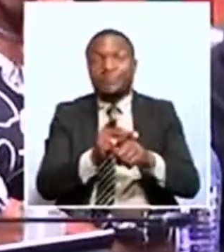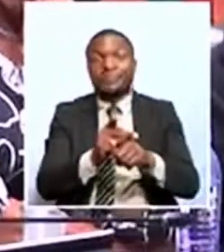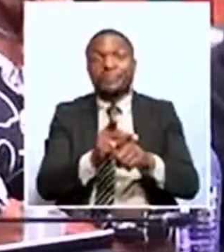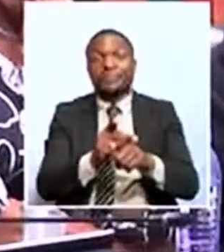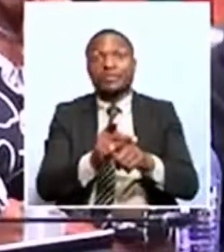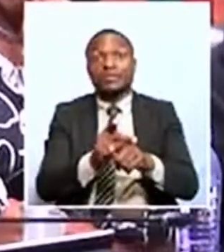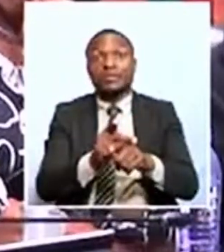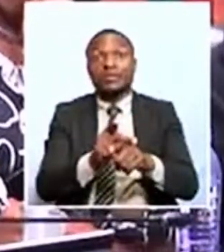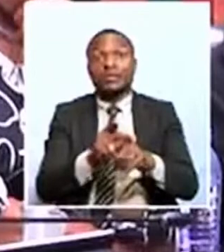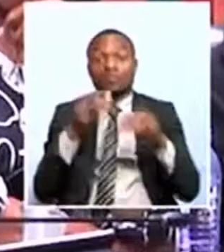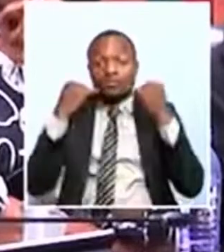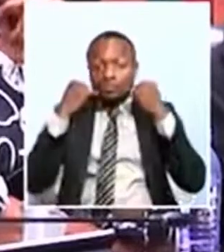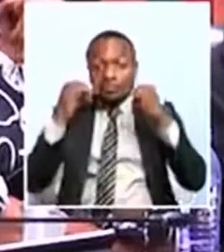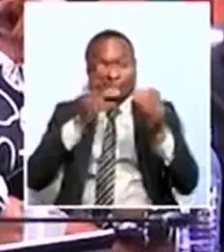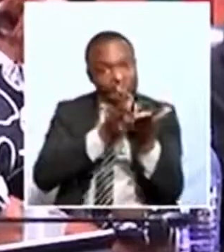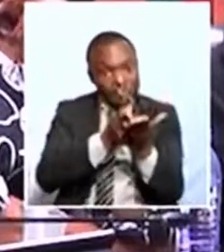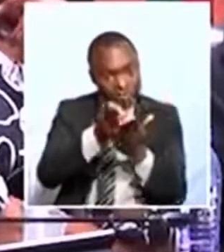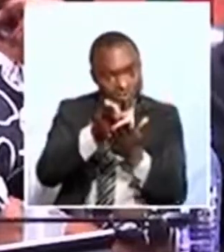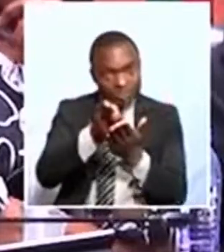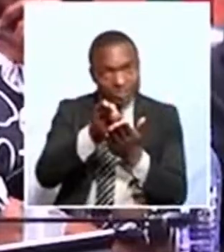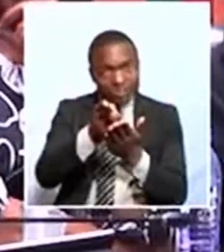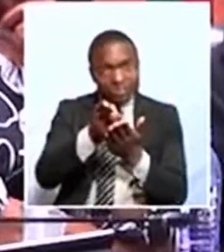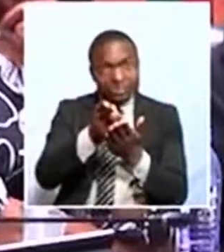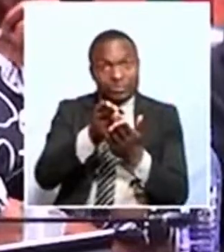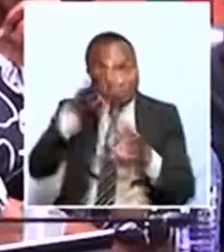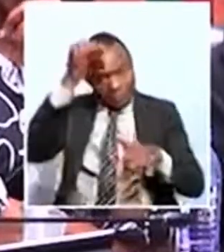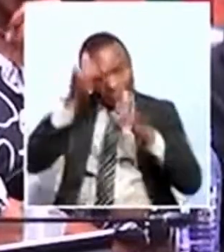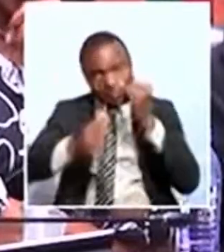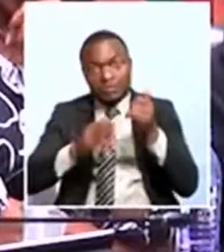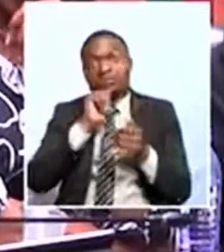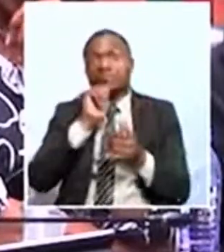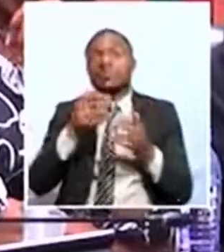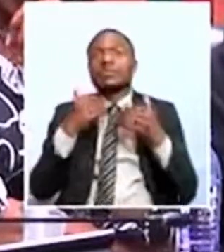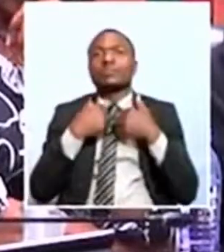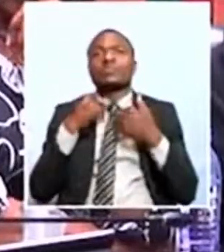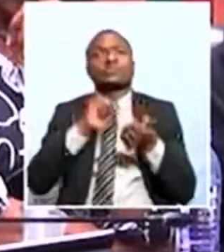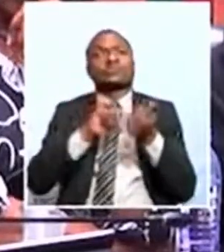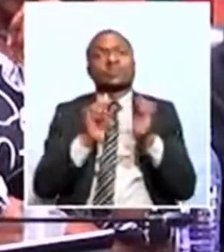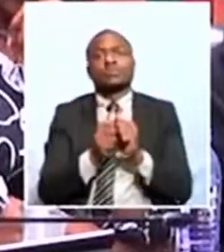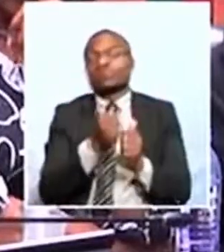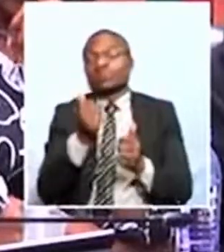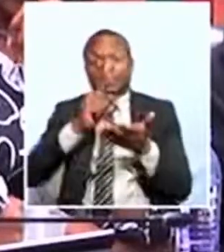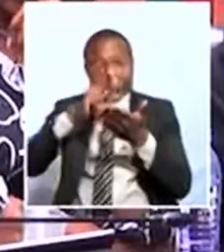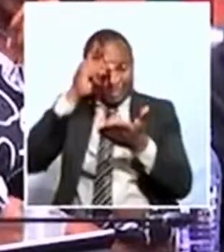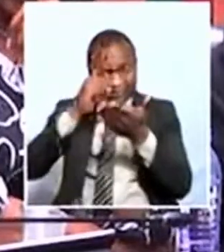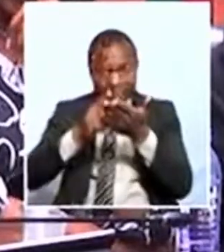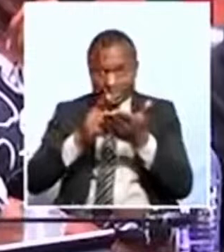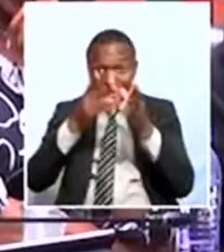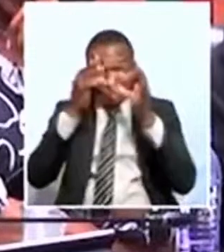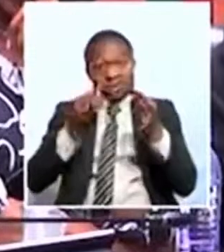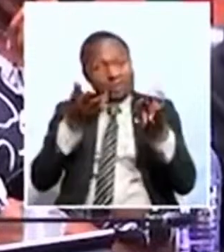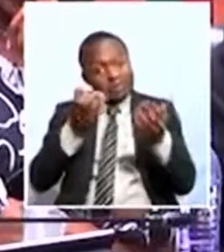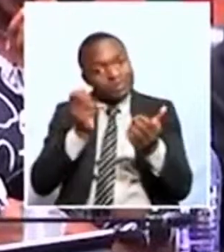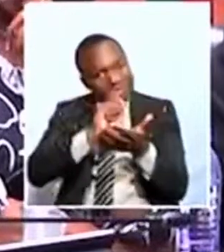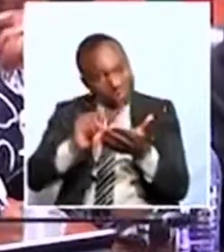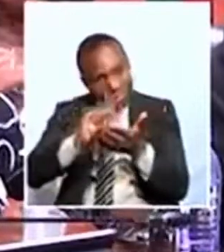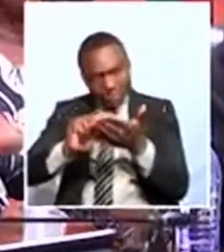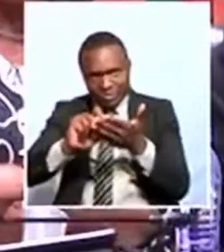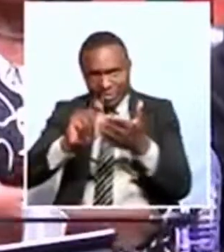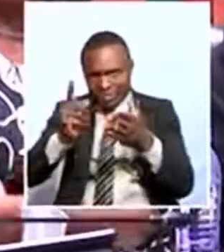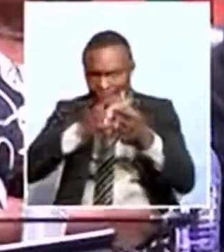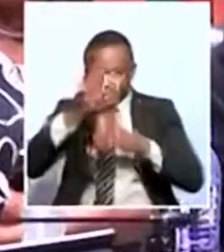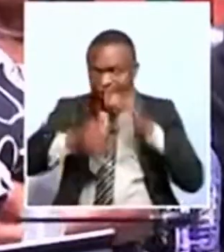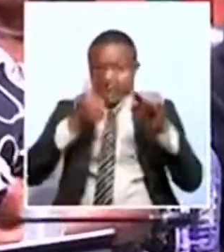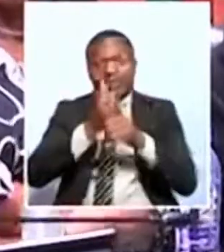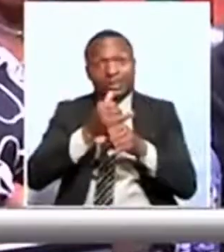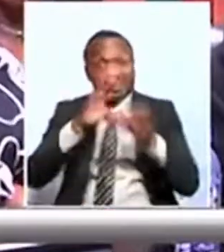data integrity. The expiry does not disadvantage any learner because if they wish to write the following year, they